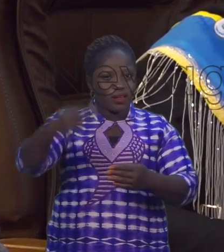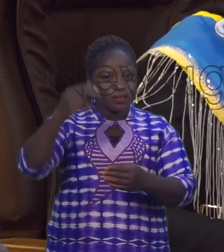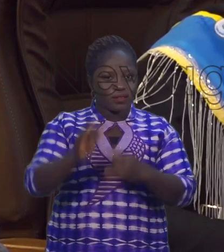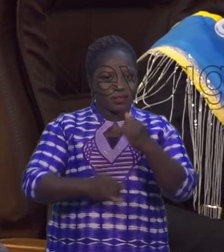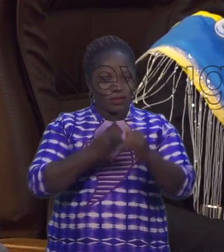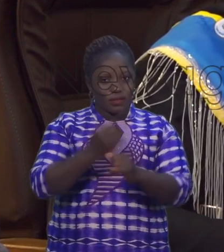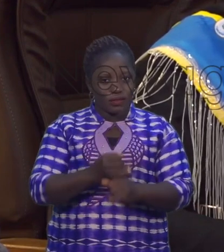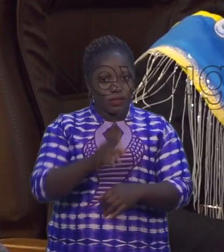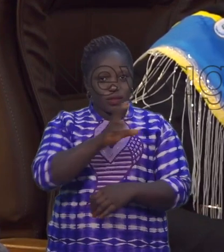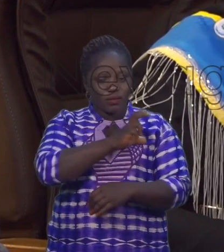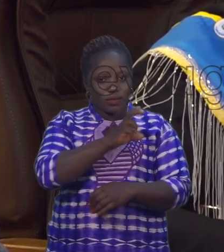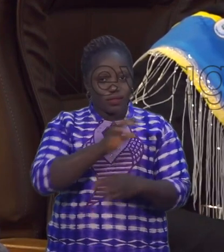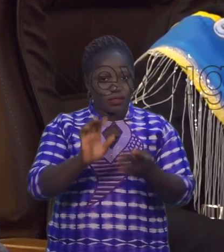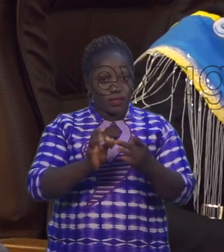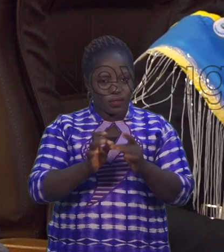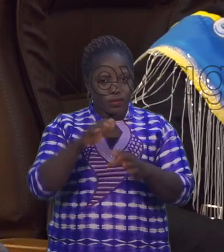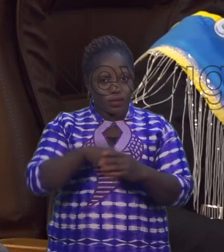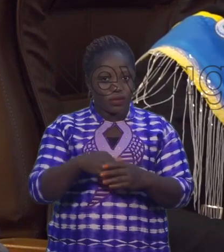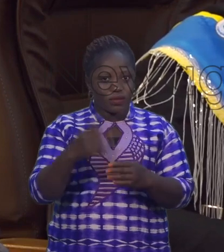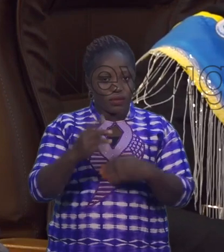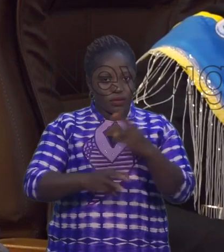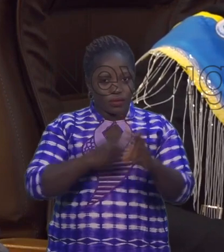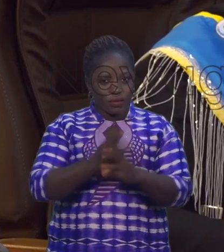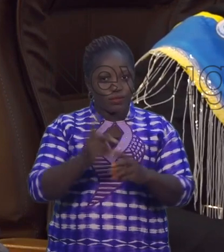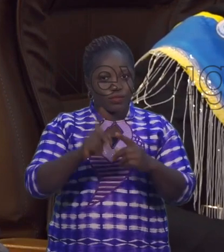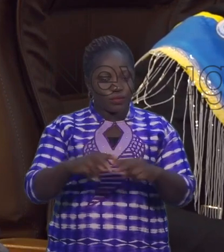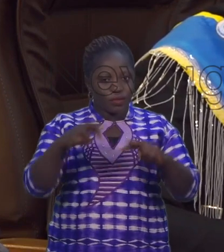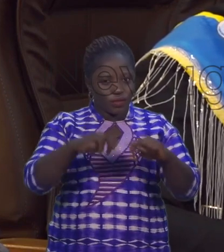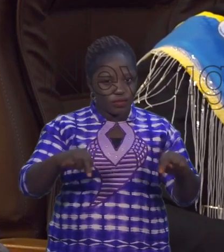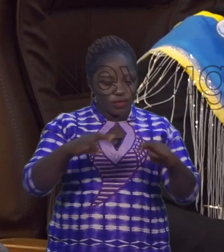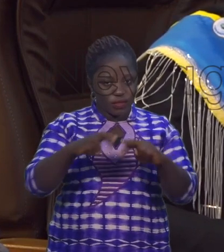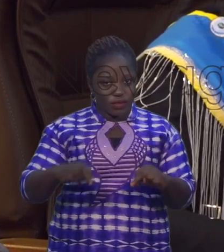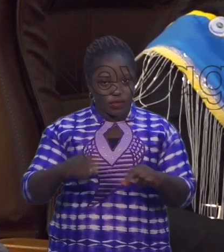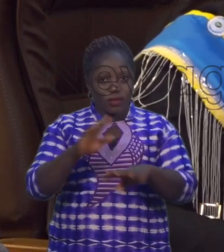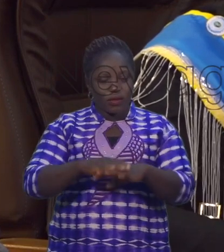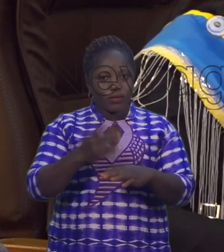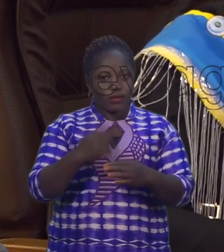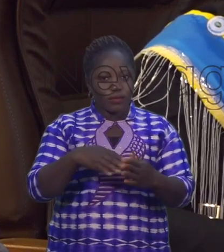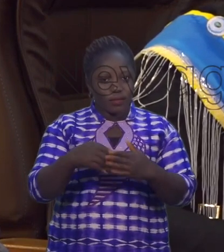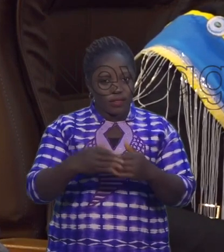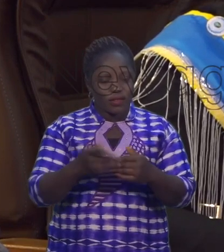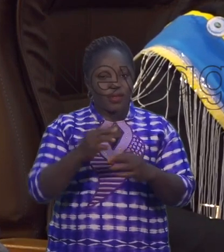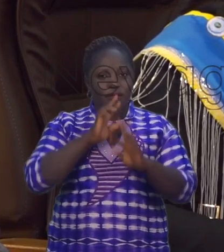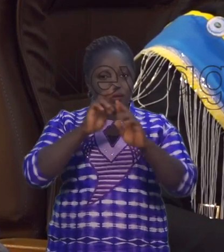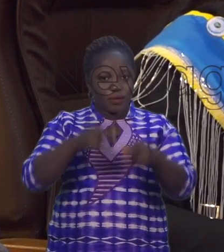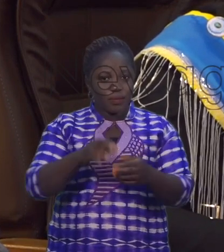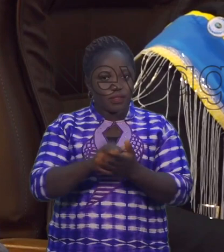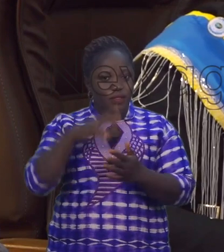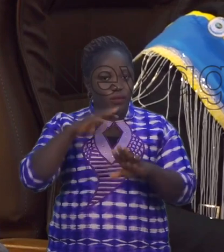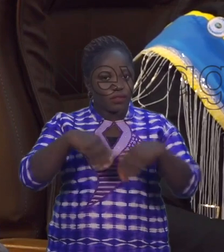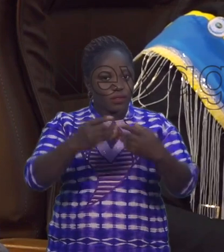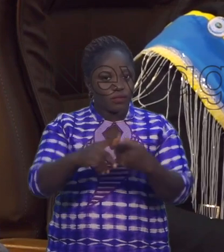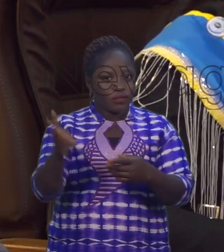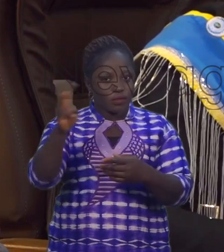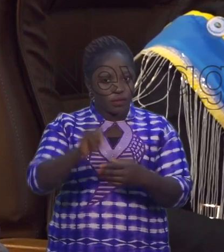international police security network in the world, to investigate and track down these allegations. The report we have received from the